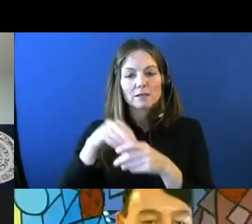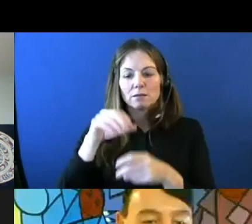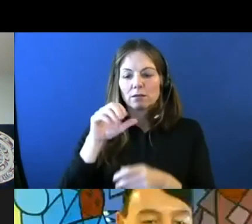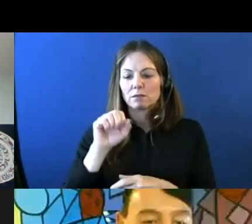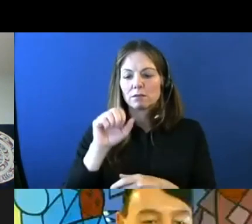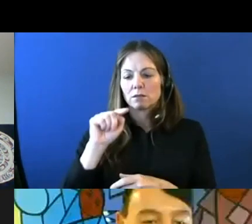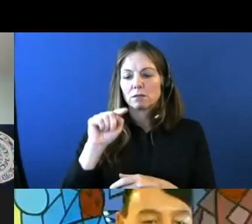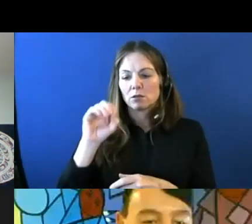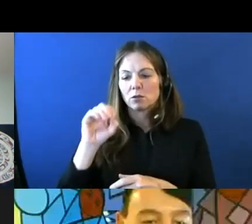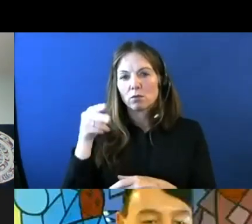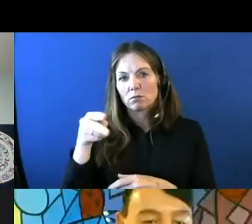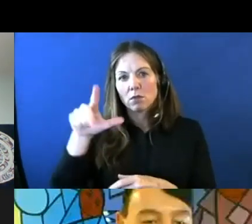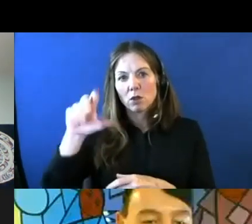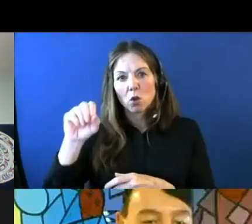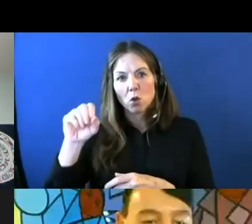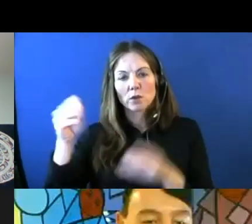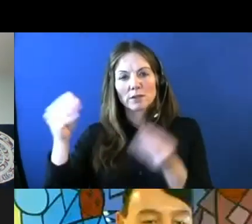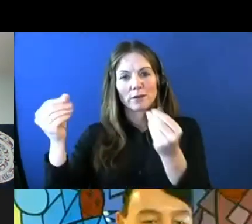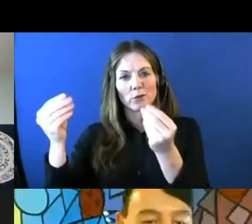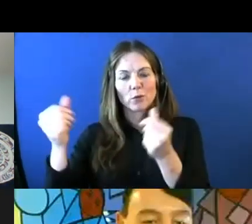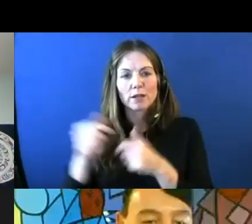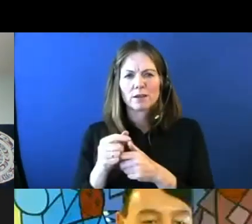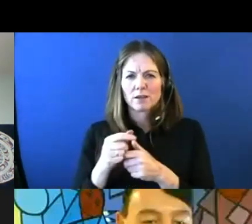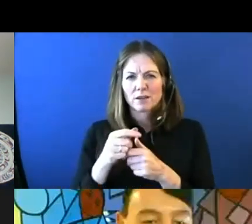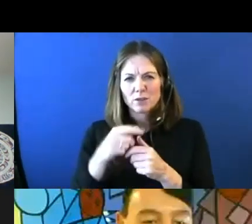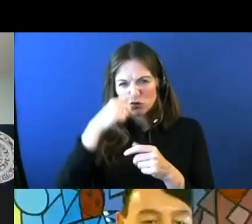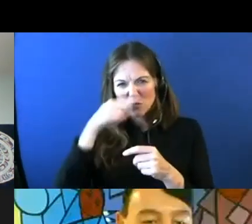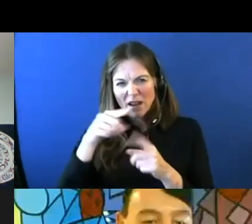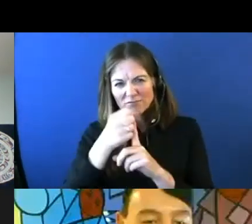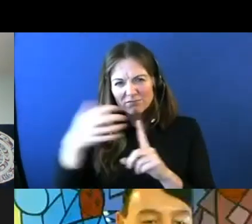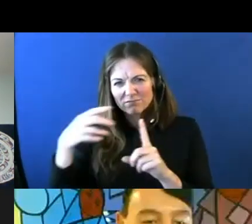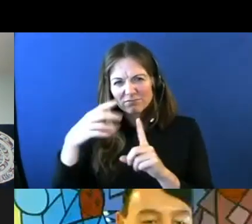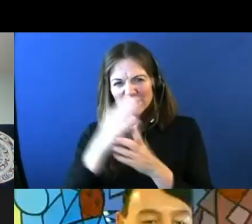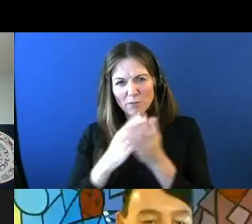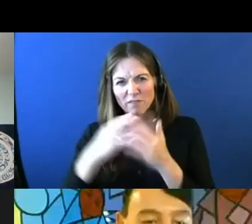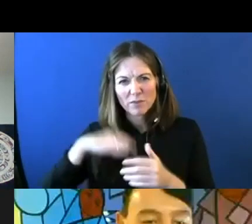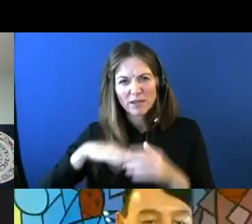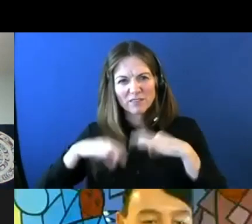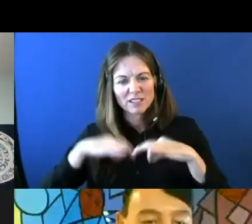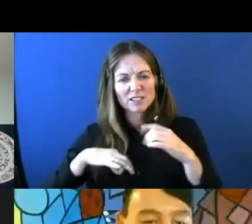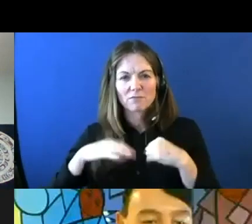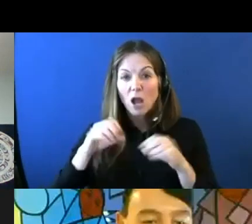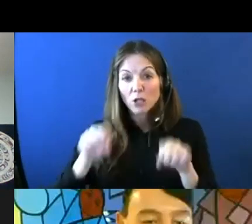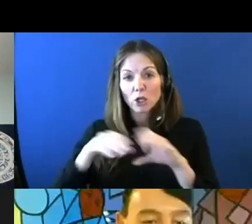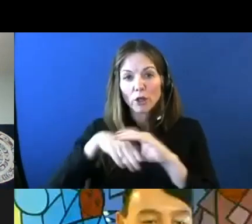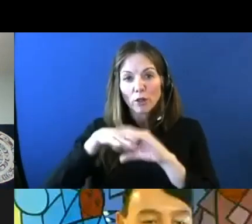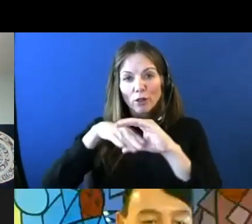you can just recall some of the benefits of that. I mean, I could go on, but I think everybody wants to hear from